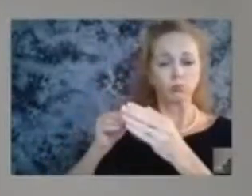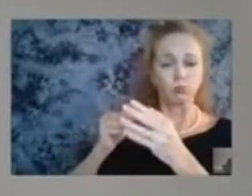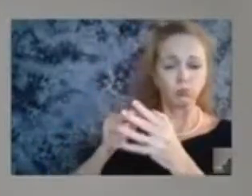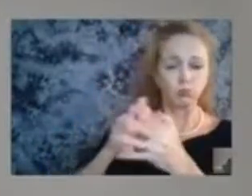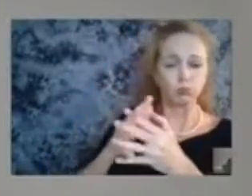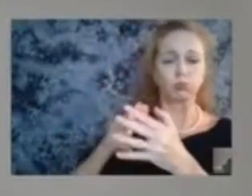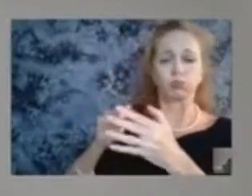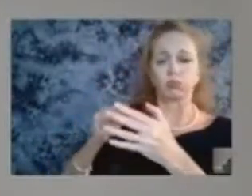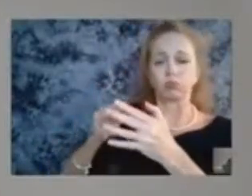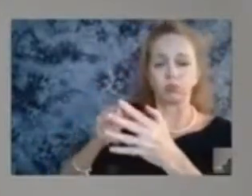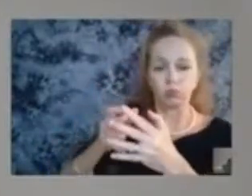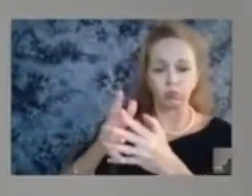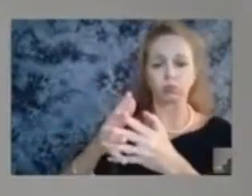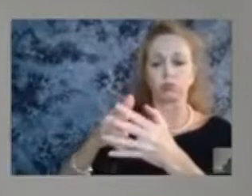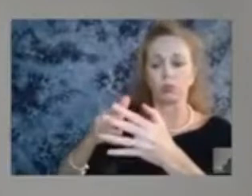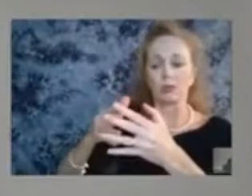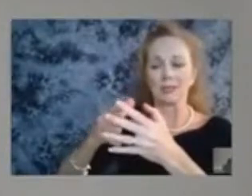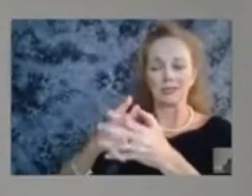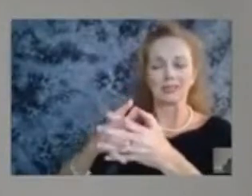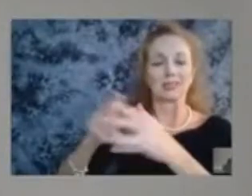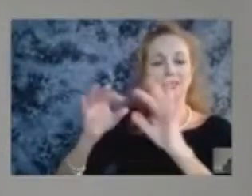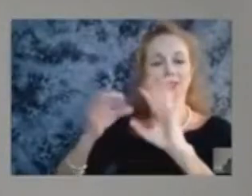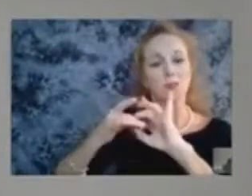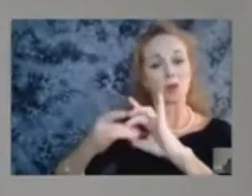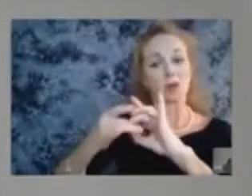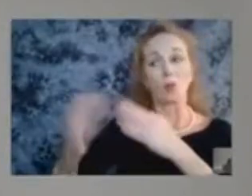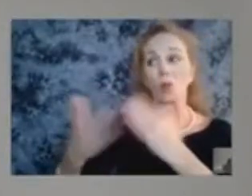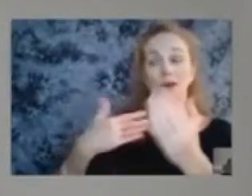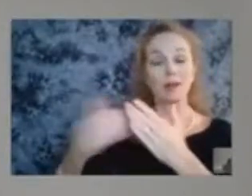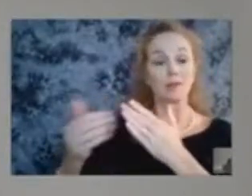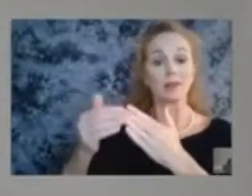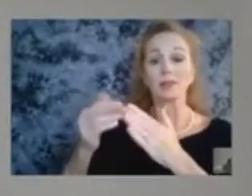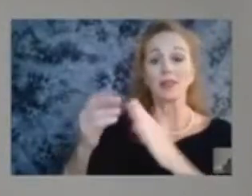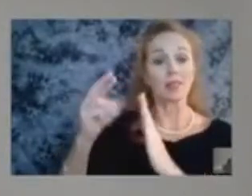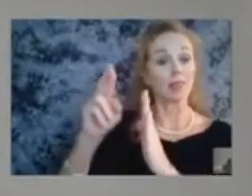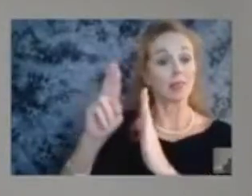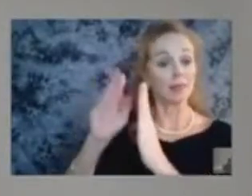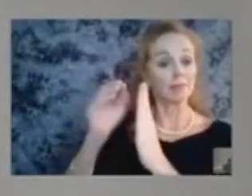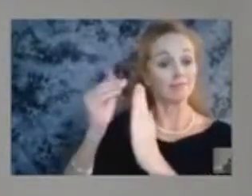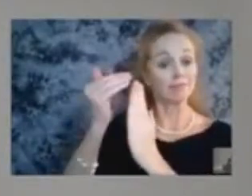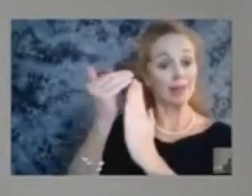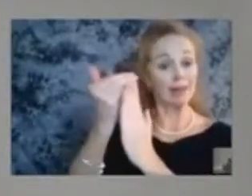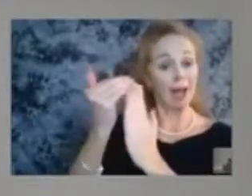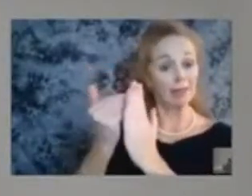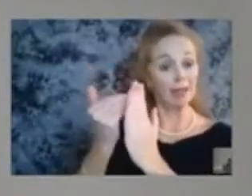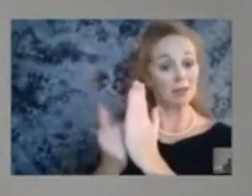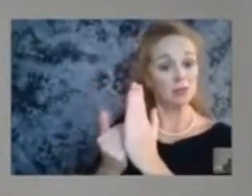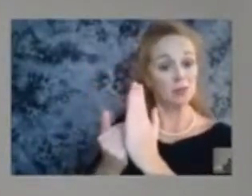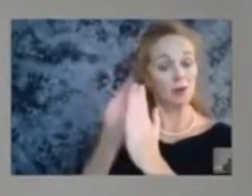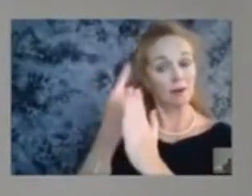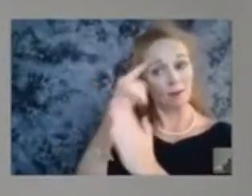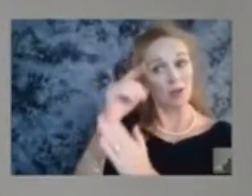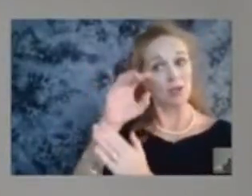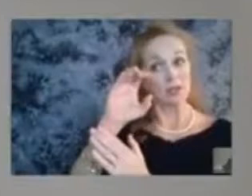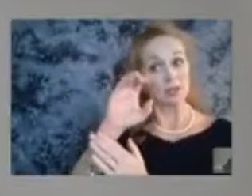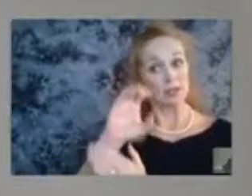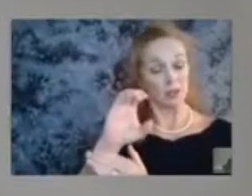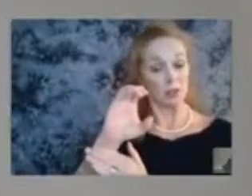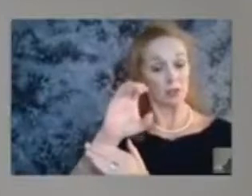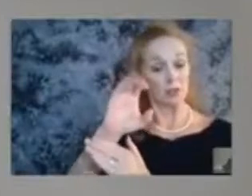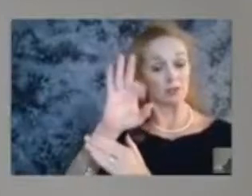through based on whatever the guidelines were for the amount of CFM, cubic feet per minute,